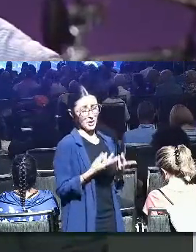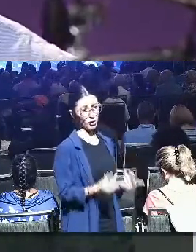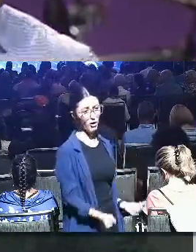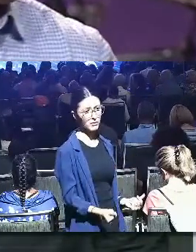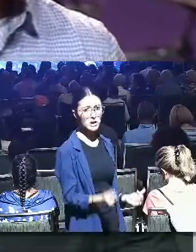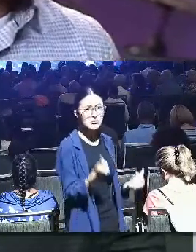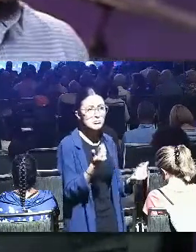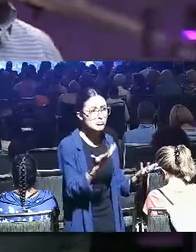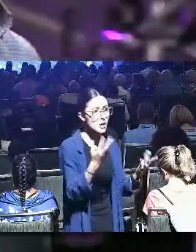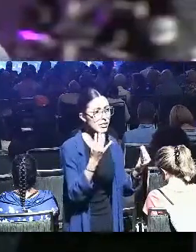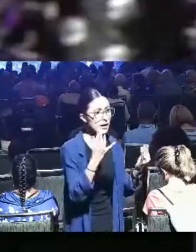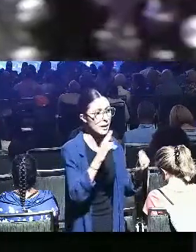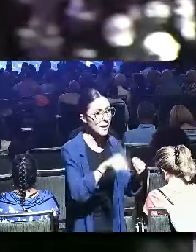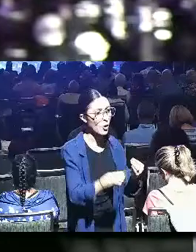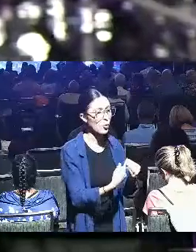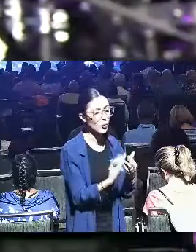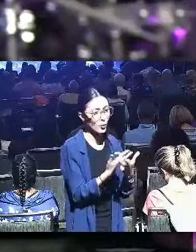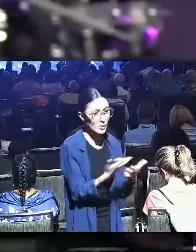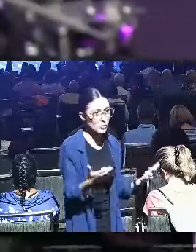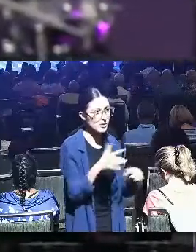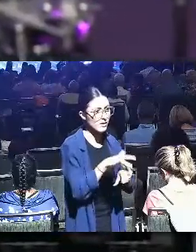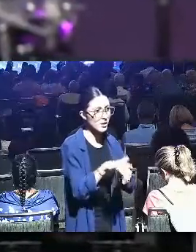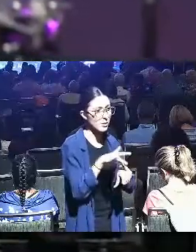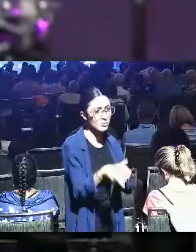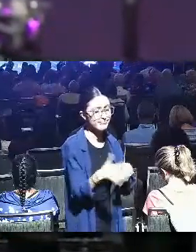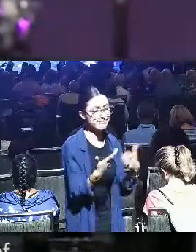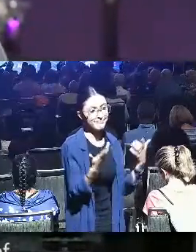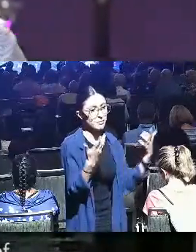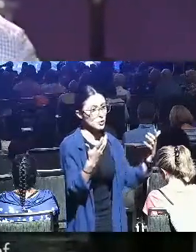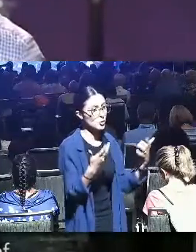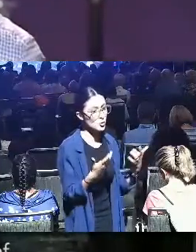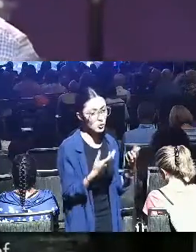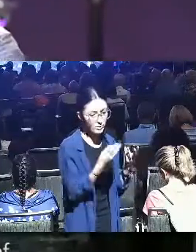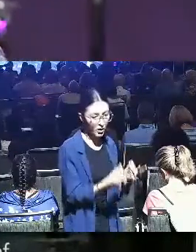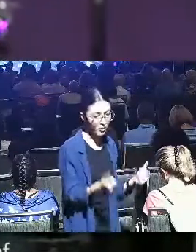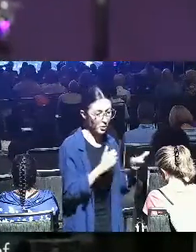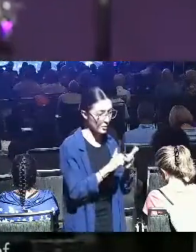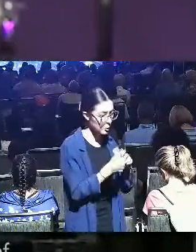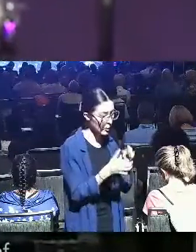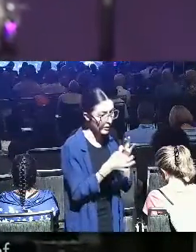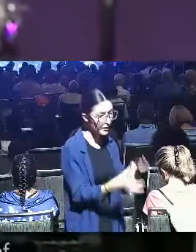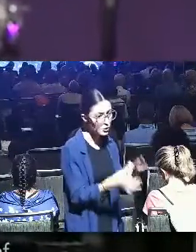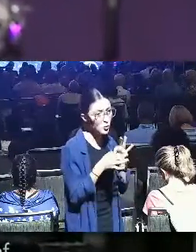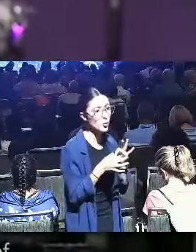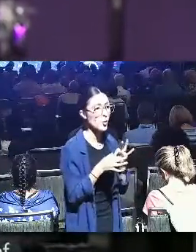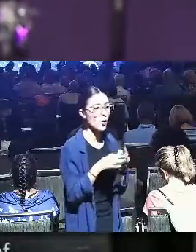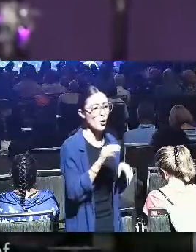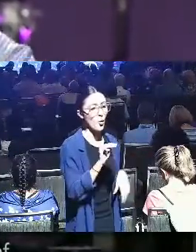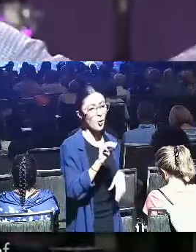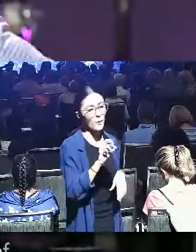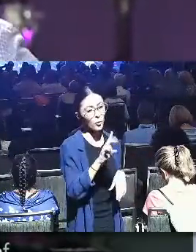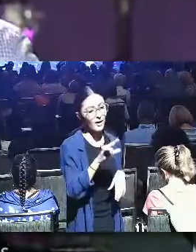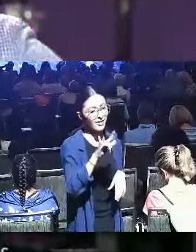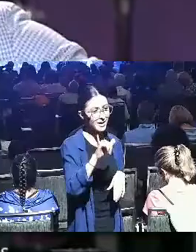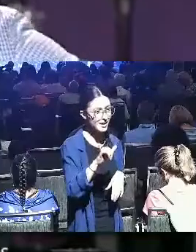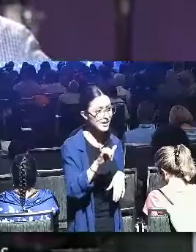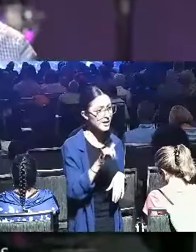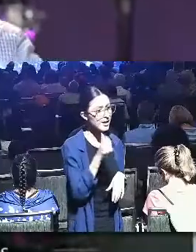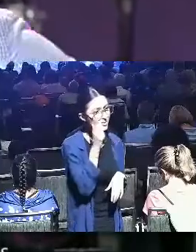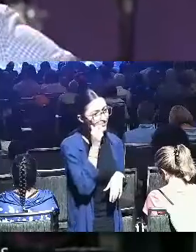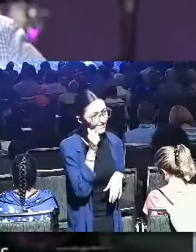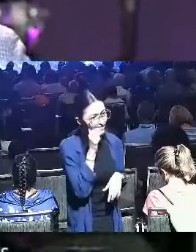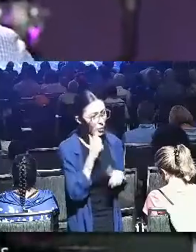the problems of morality, the problems with culture and diversity, the problems associated with race, inequity,